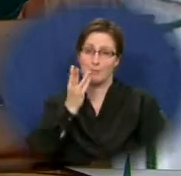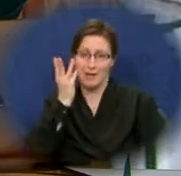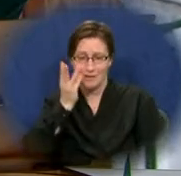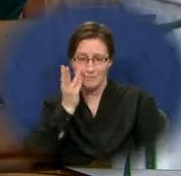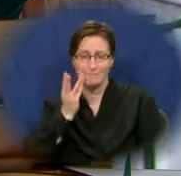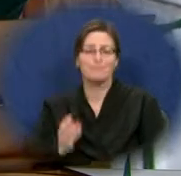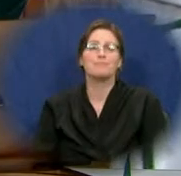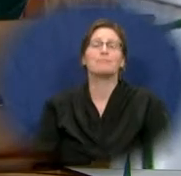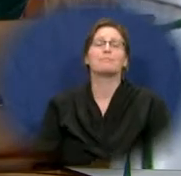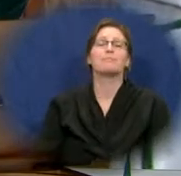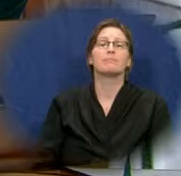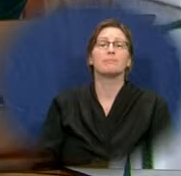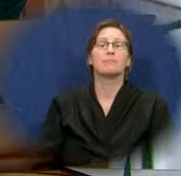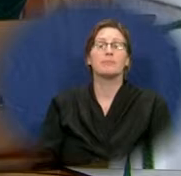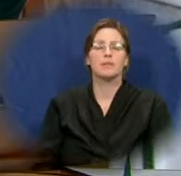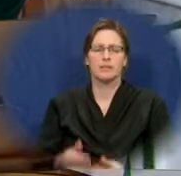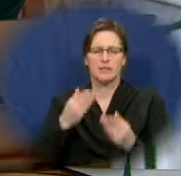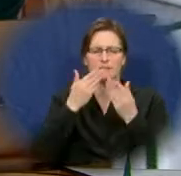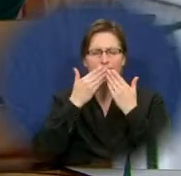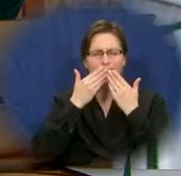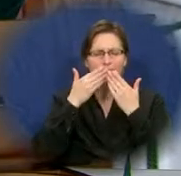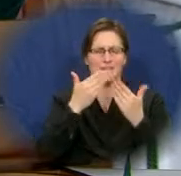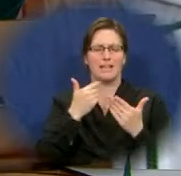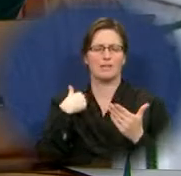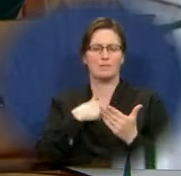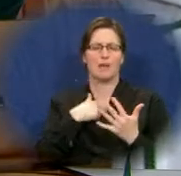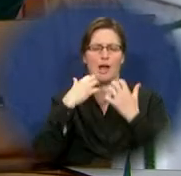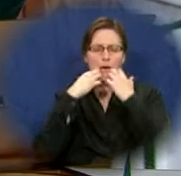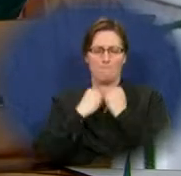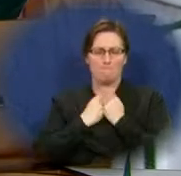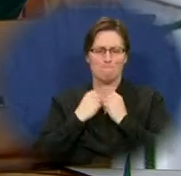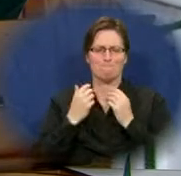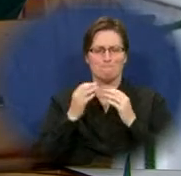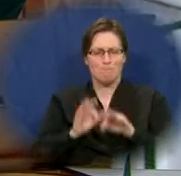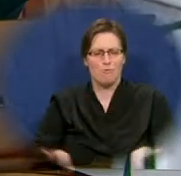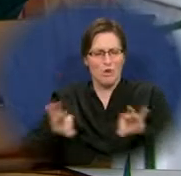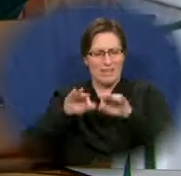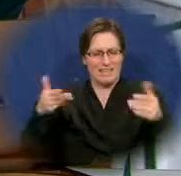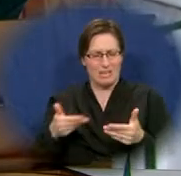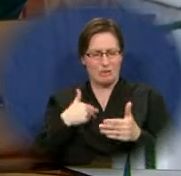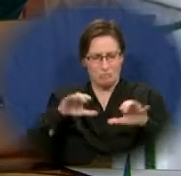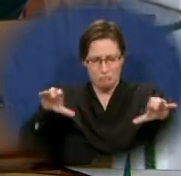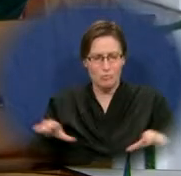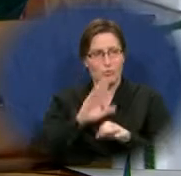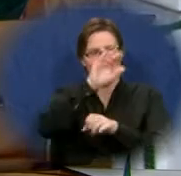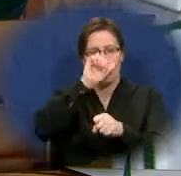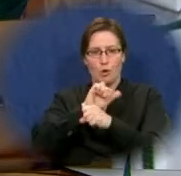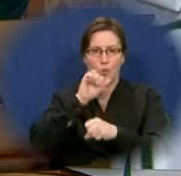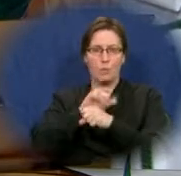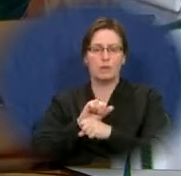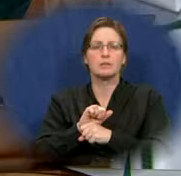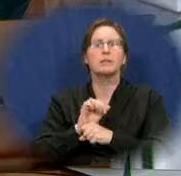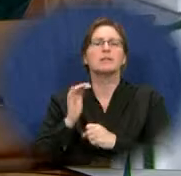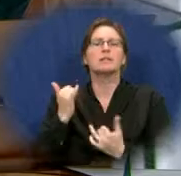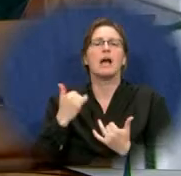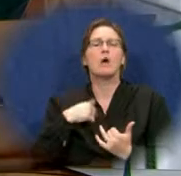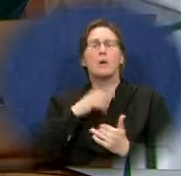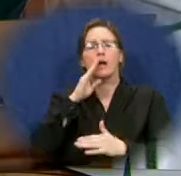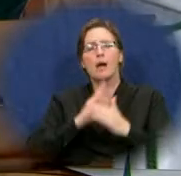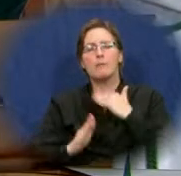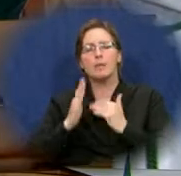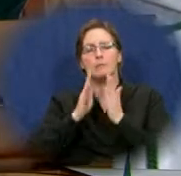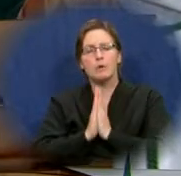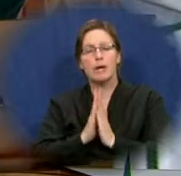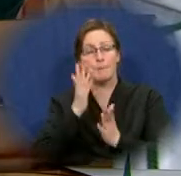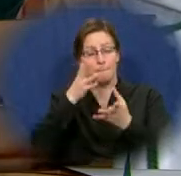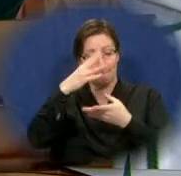of salvation, giving thanks that you have held us worthy to be in your presence and minister to you. Humbly we pray that, partaking